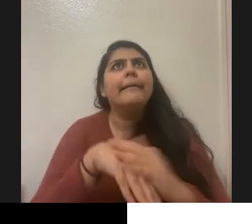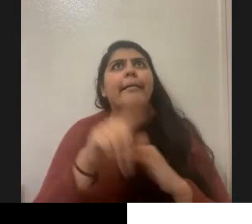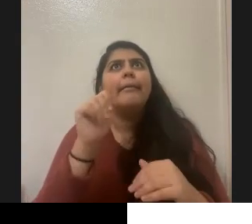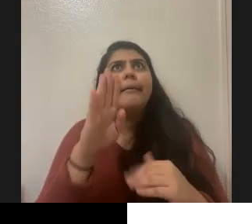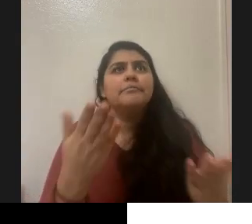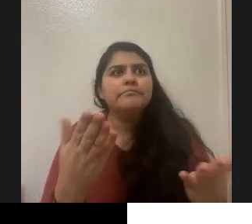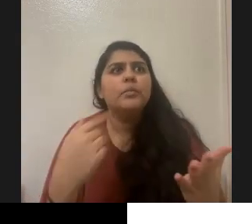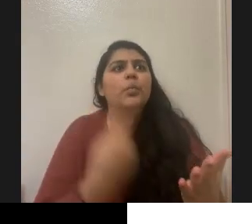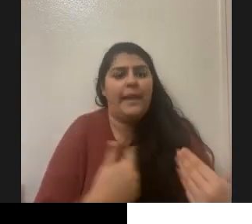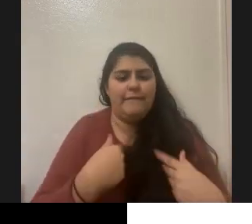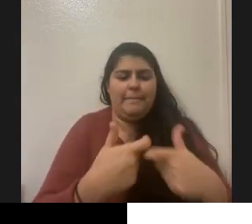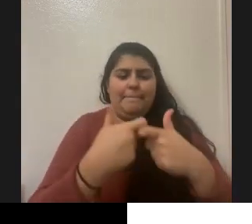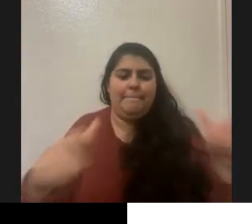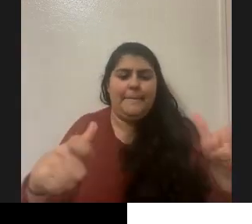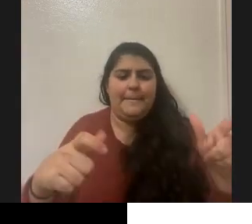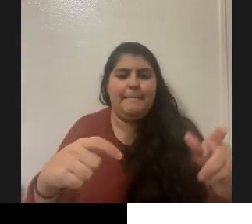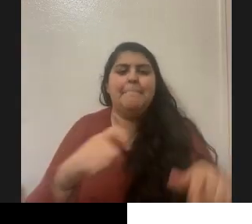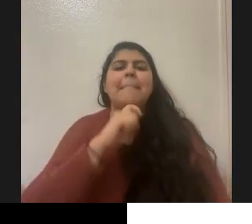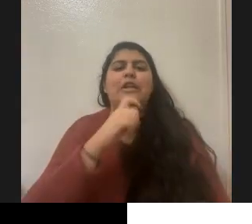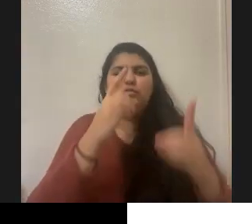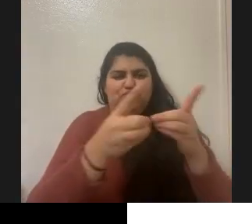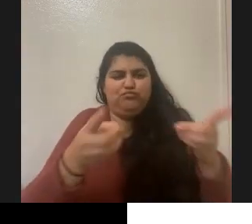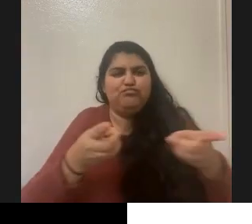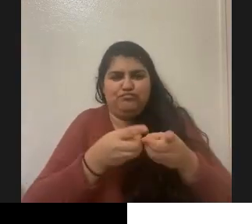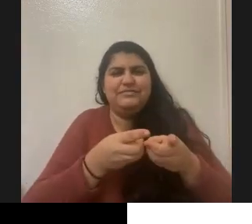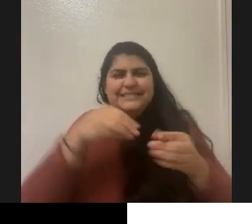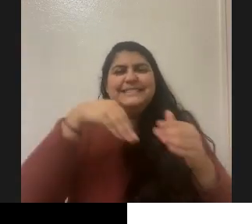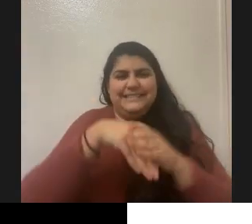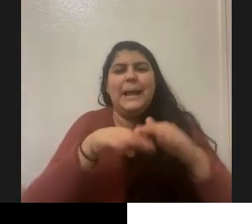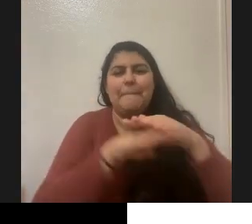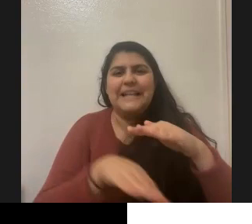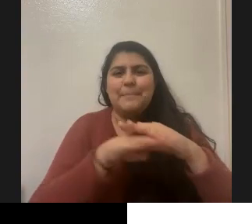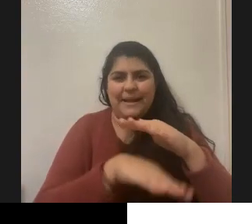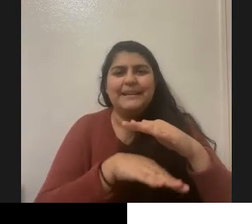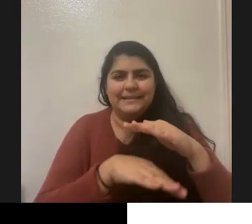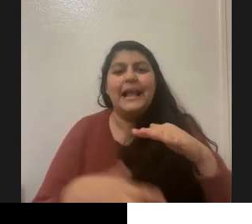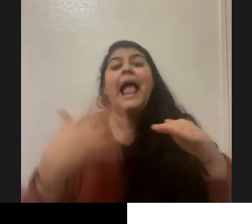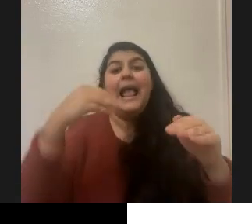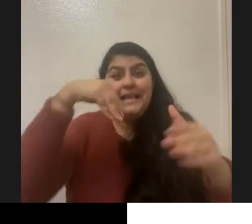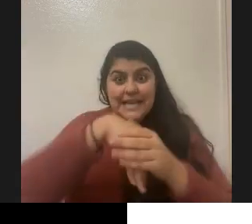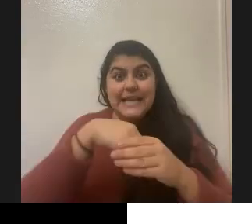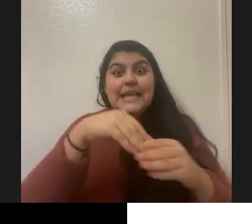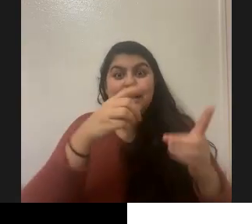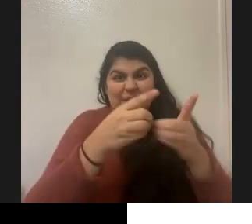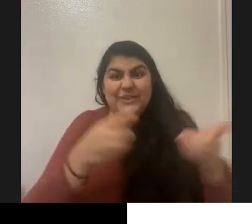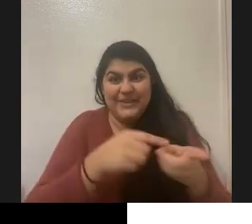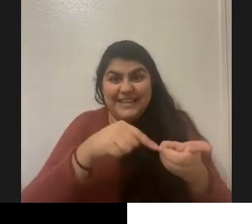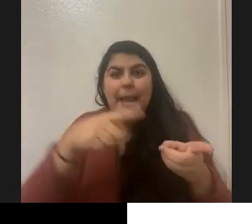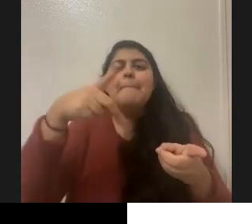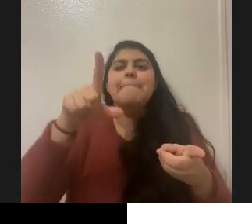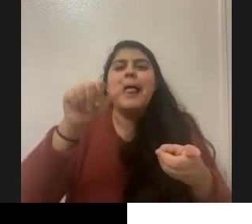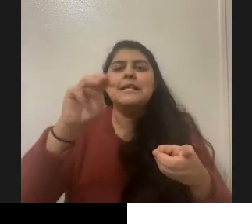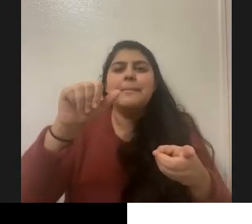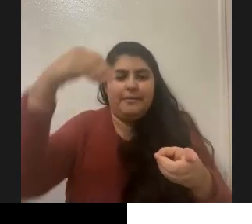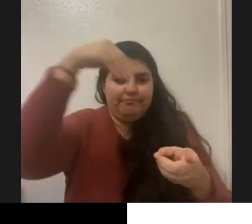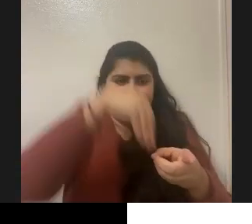this big metal donut that sits in the basement of a lab. And inside that metal donut is where we put our plasma. And we use a lot of